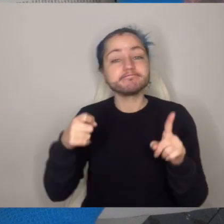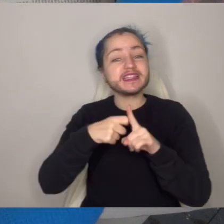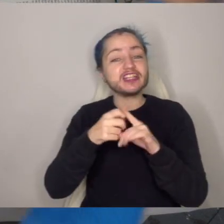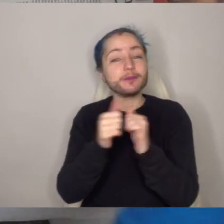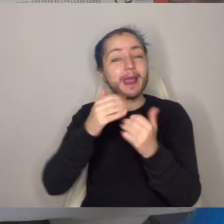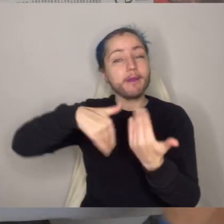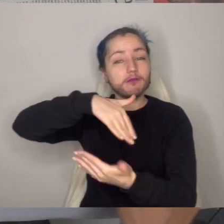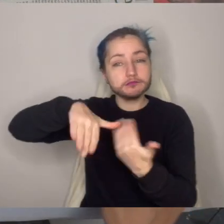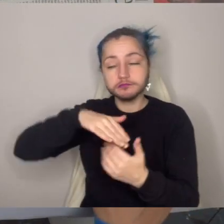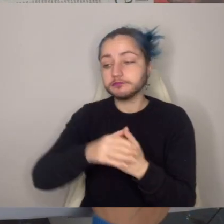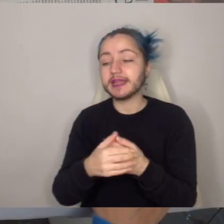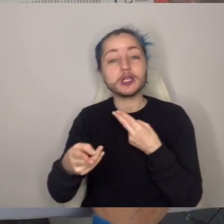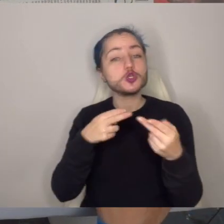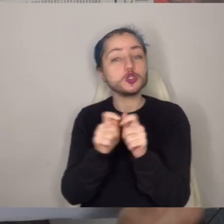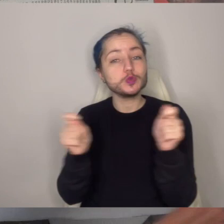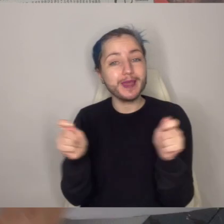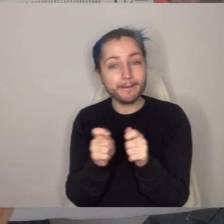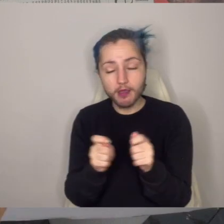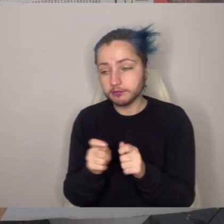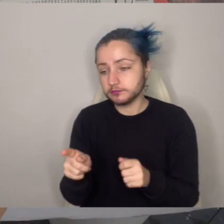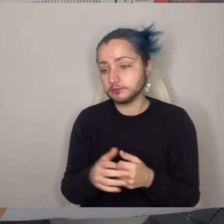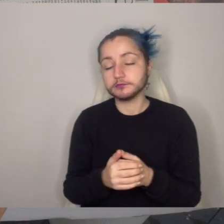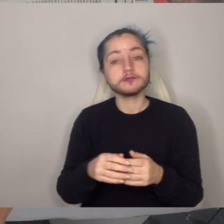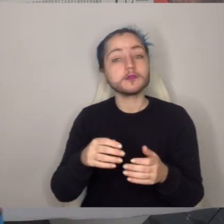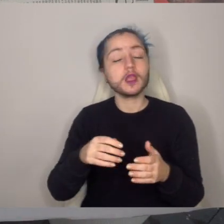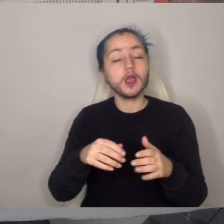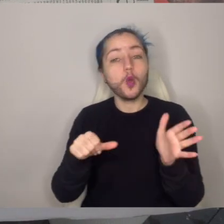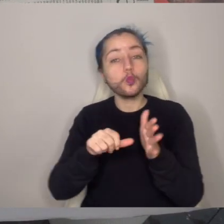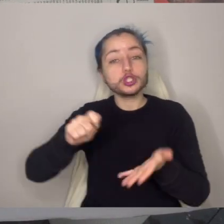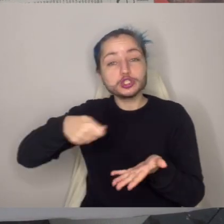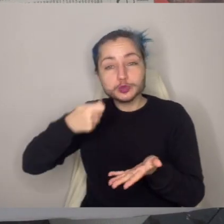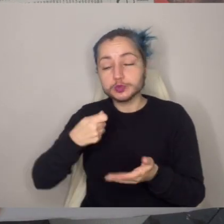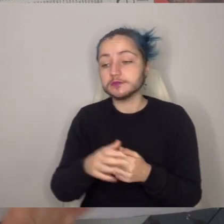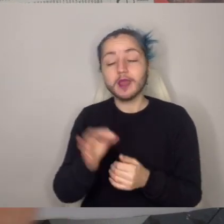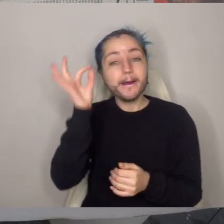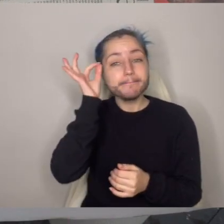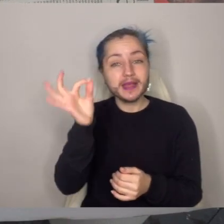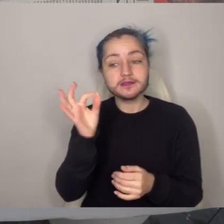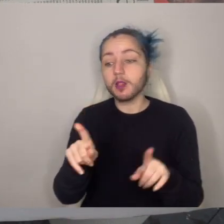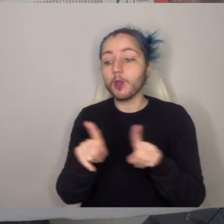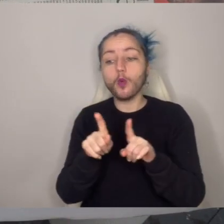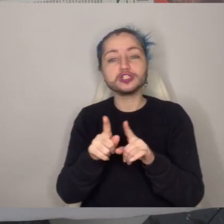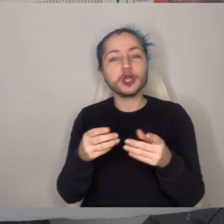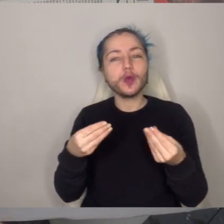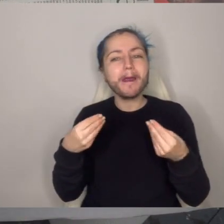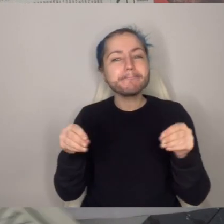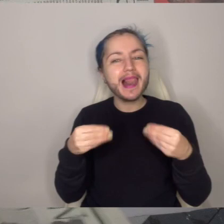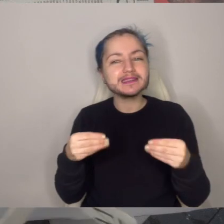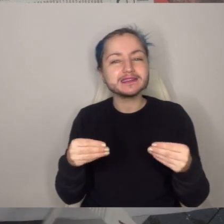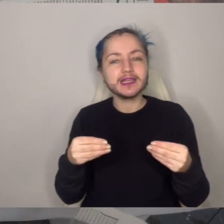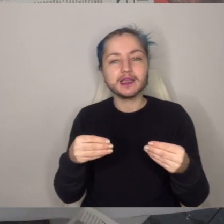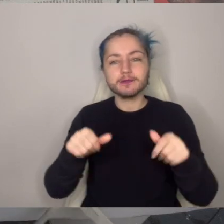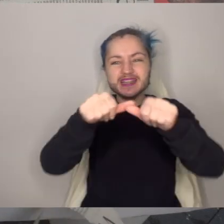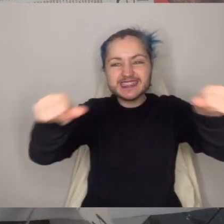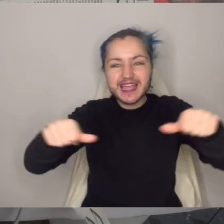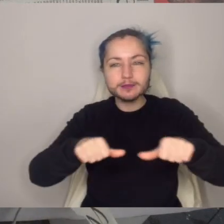kitchen towel and some newspaper, a wooden spoon, a pencil, and a piece of plastic that's been